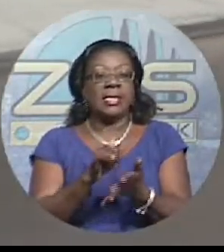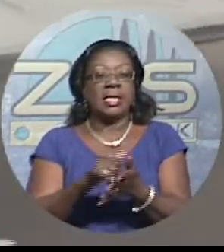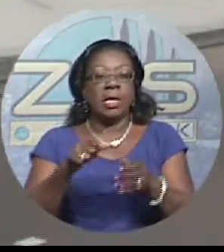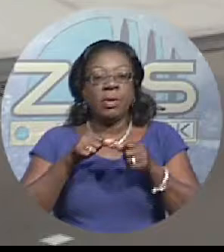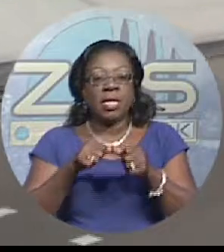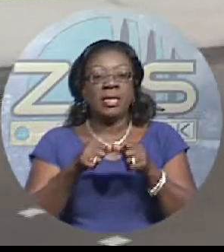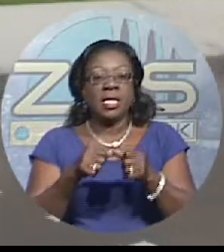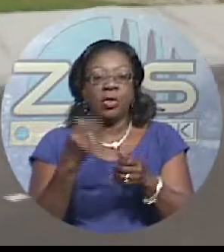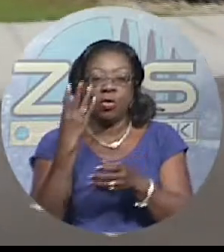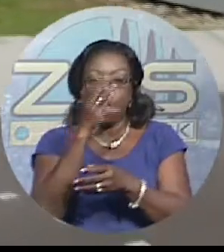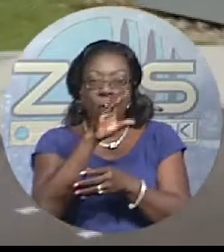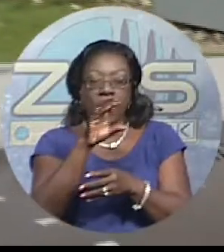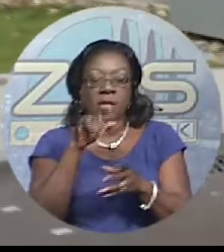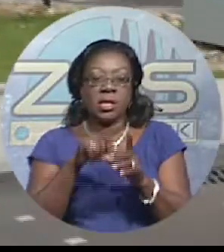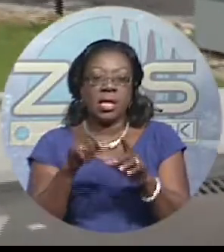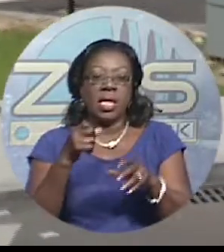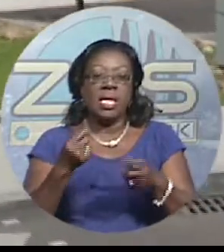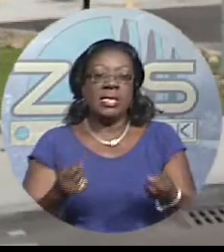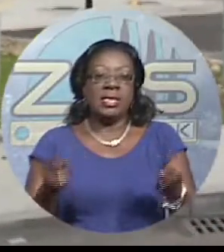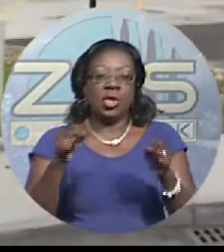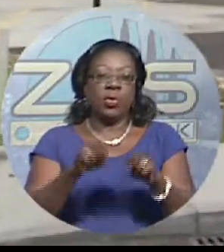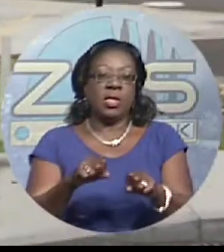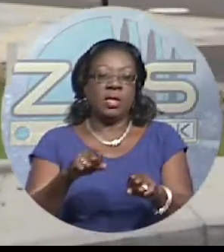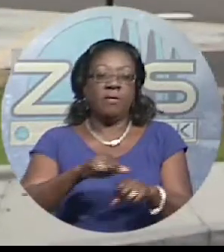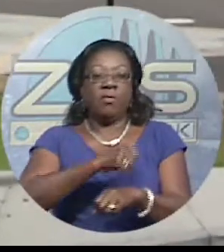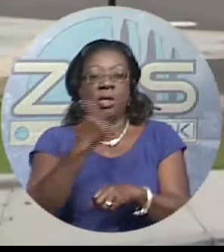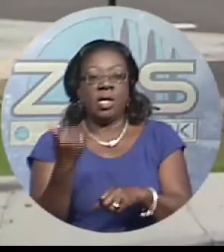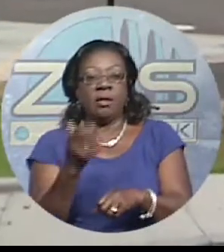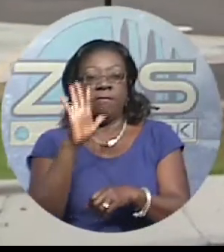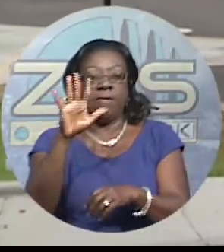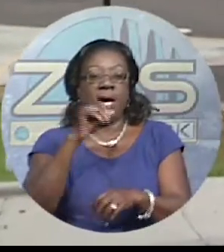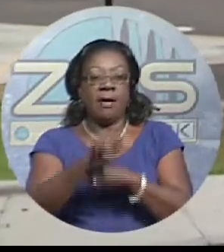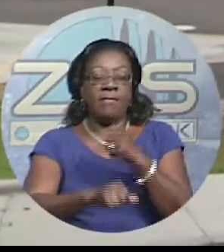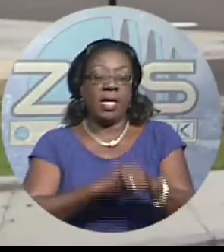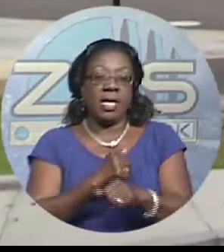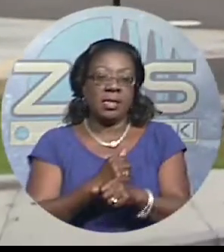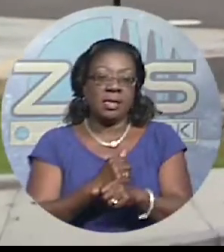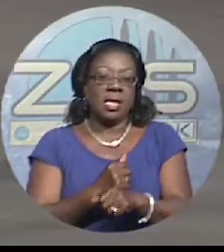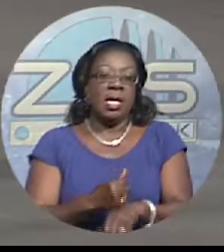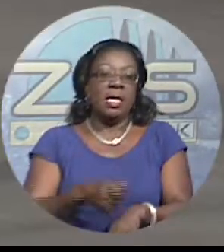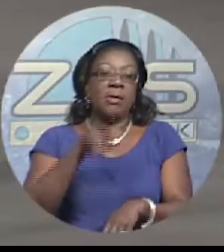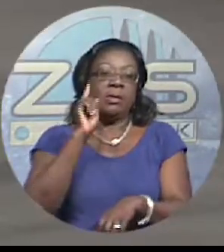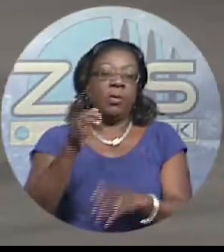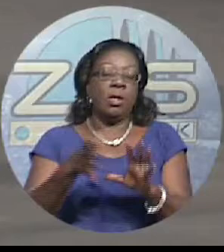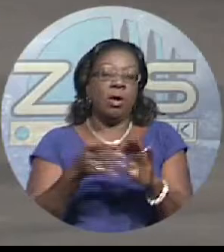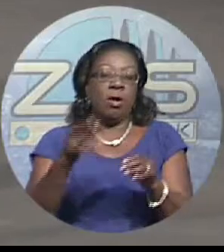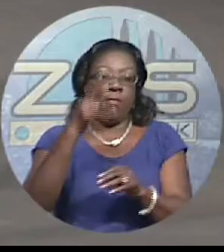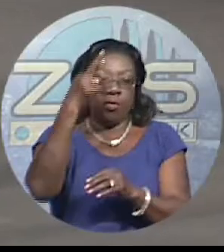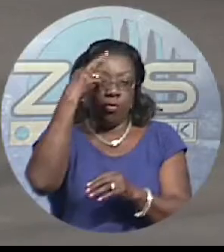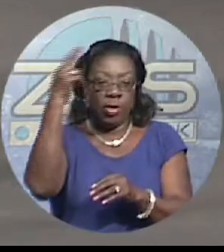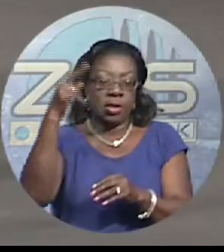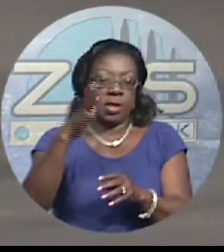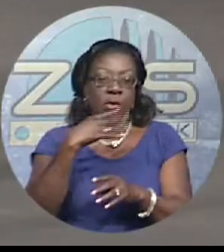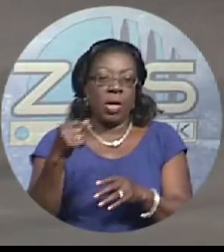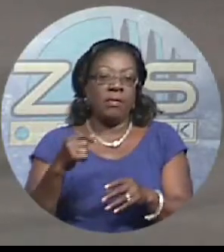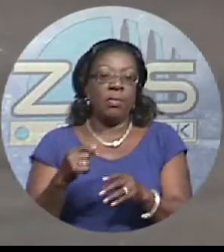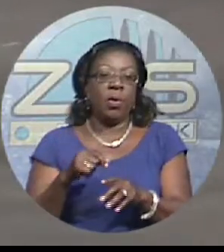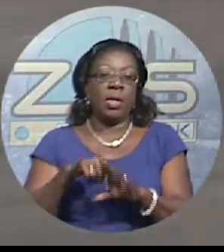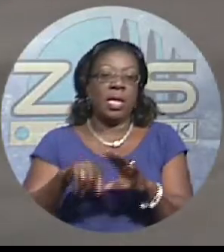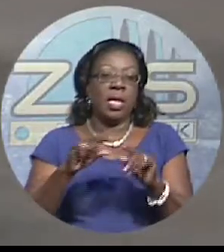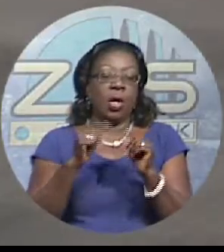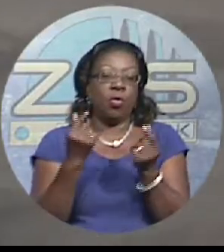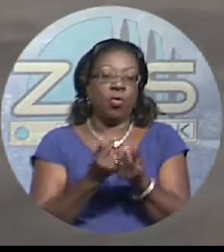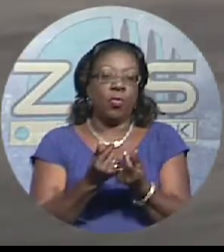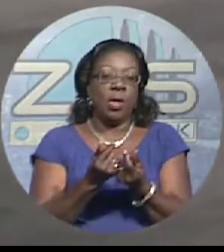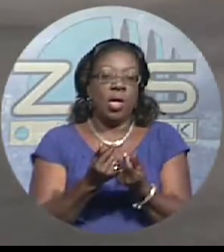to monitor the situation for at least another 5 years. That was one of the reasons why we brought in Black & Veatch to review the